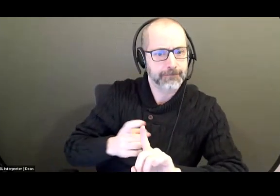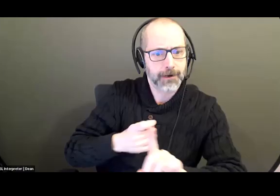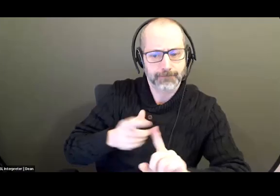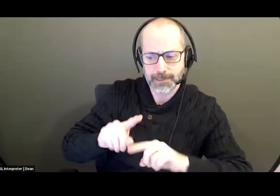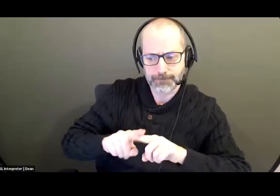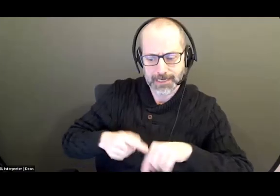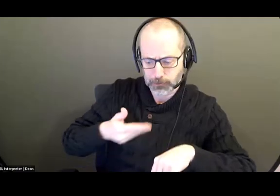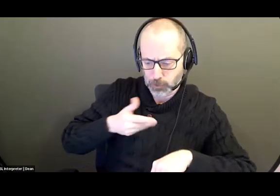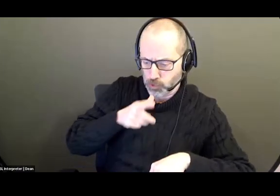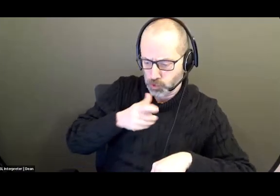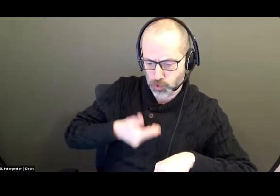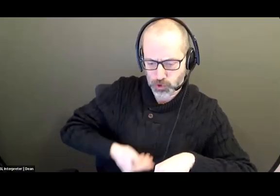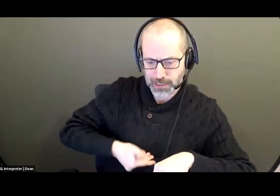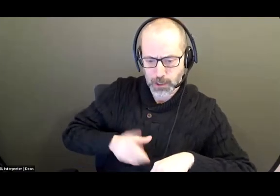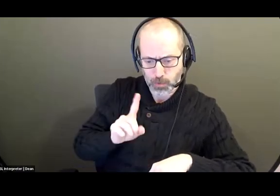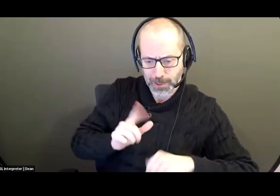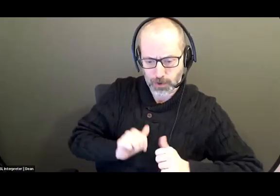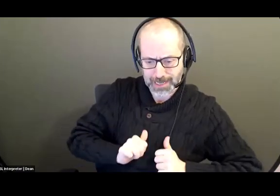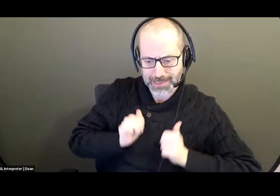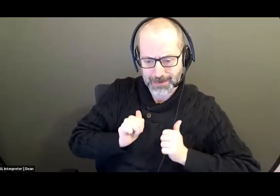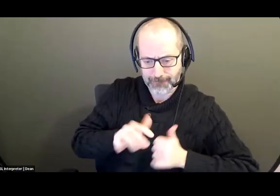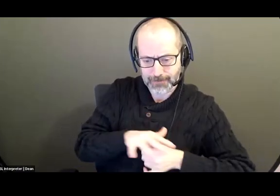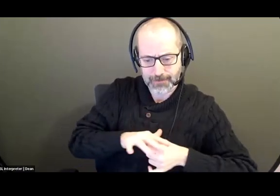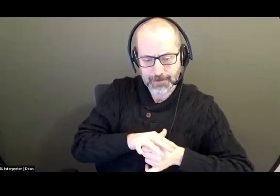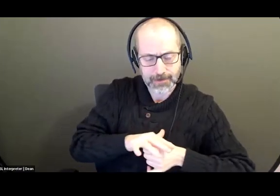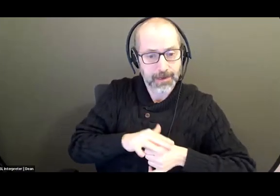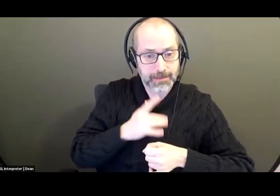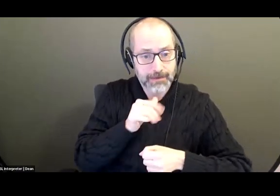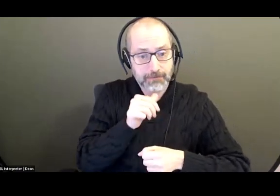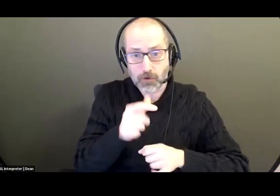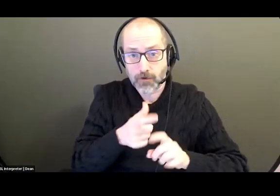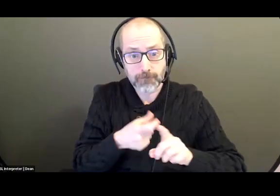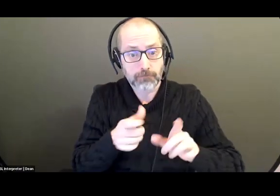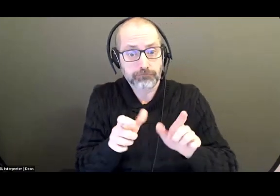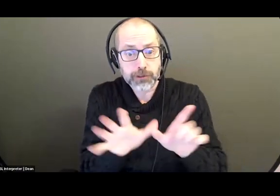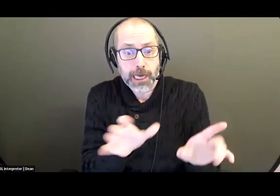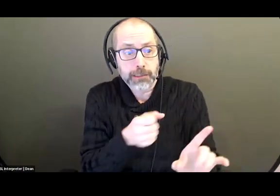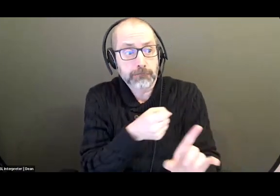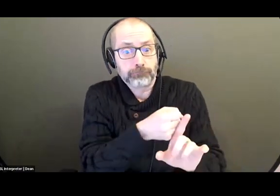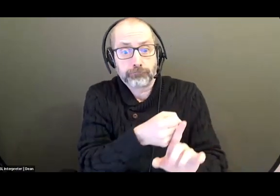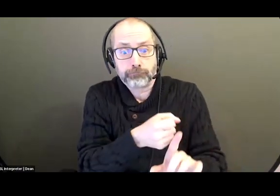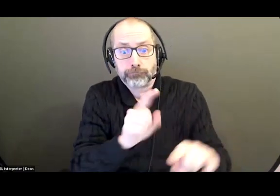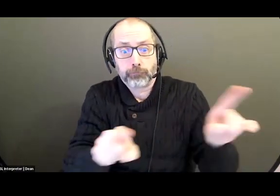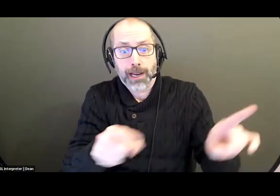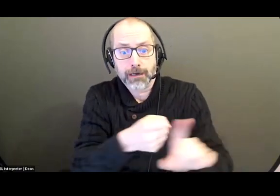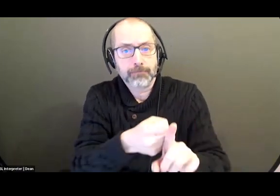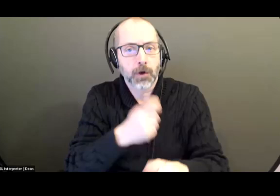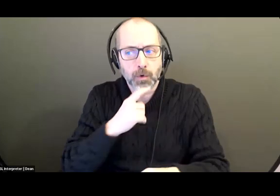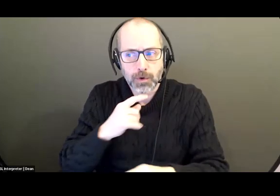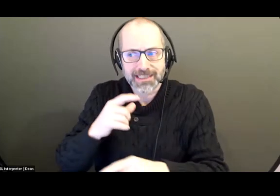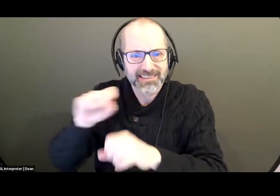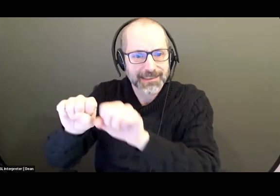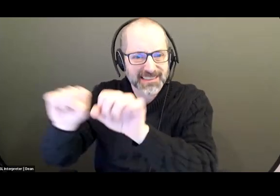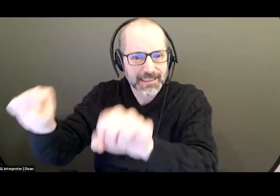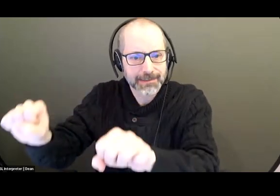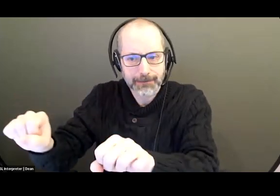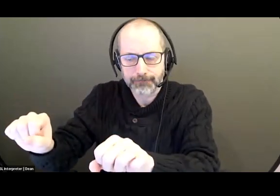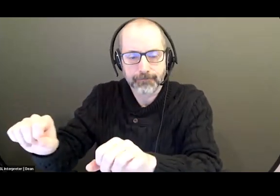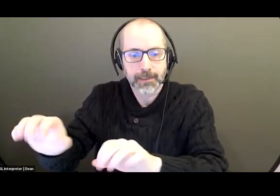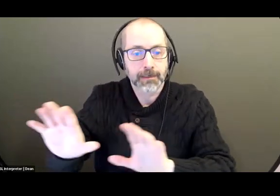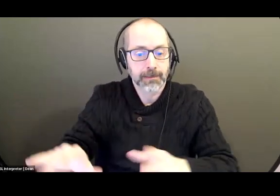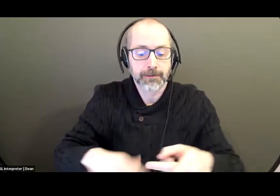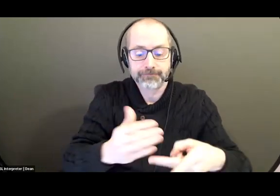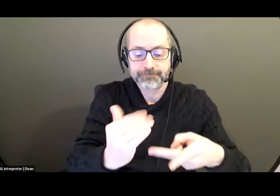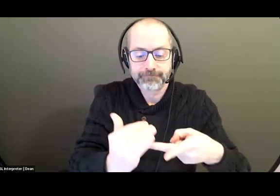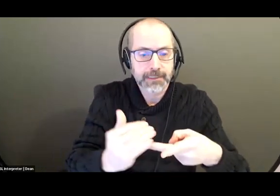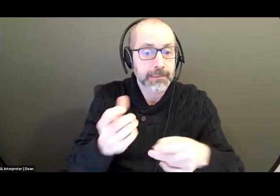very different depending on who you are and where you live. And that's not by chance, but often by the design of how systems are set